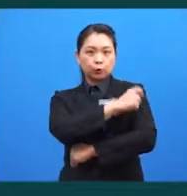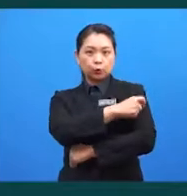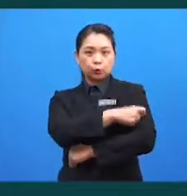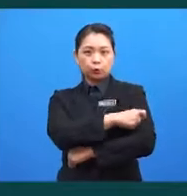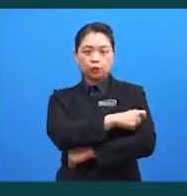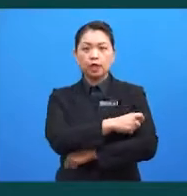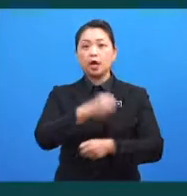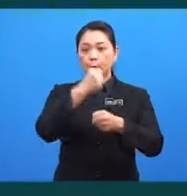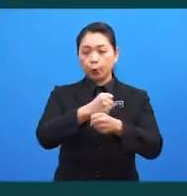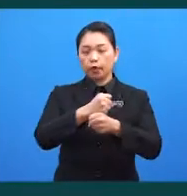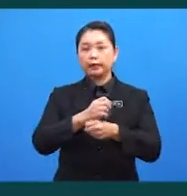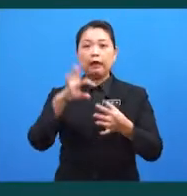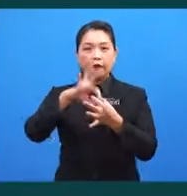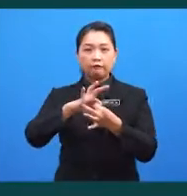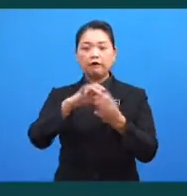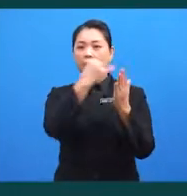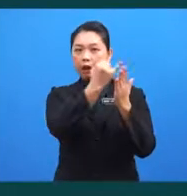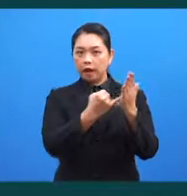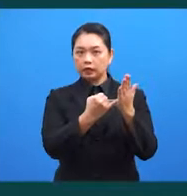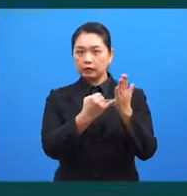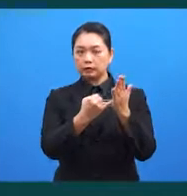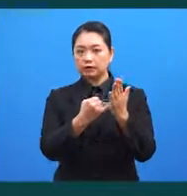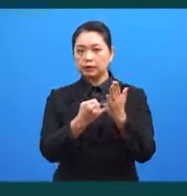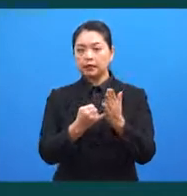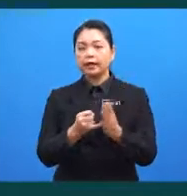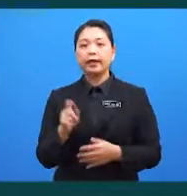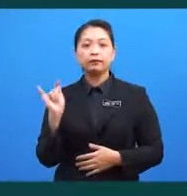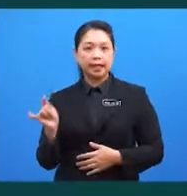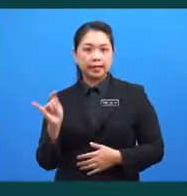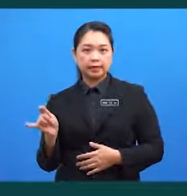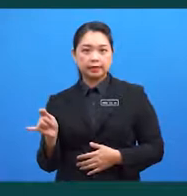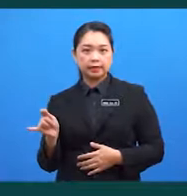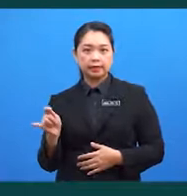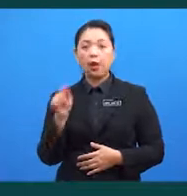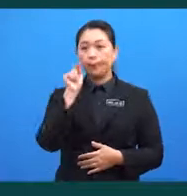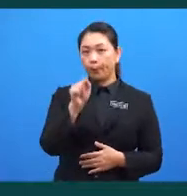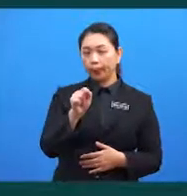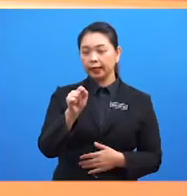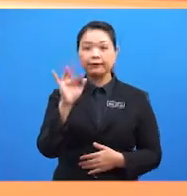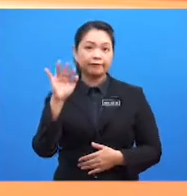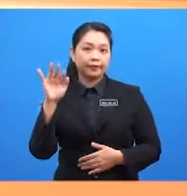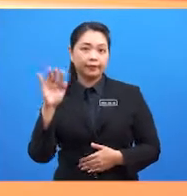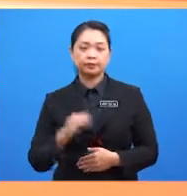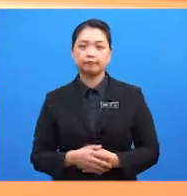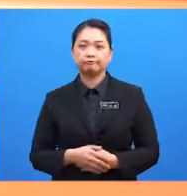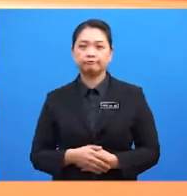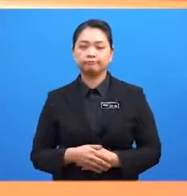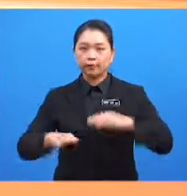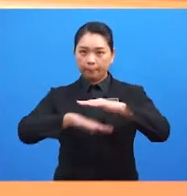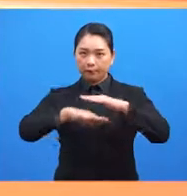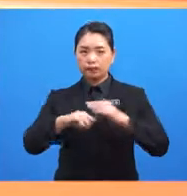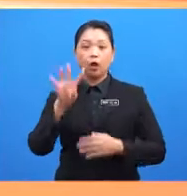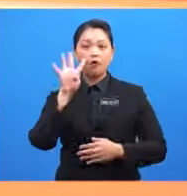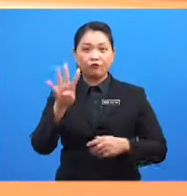of art, hail taxis, point a finger. Based on these